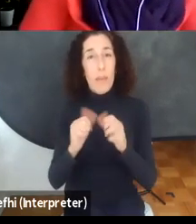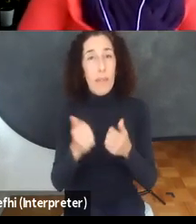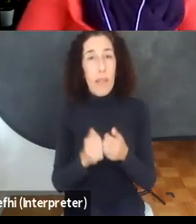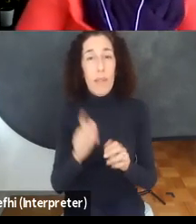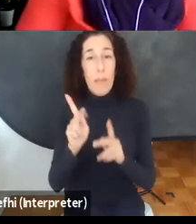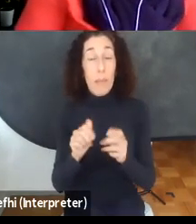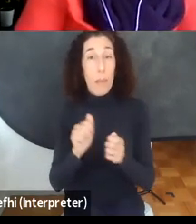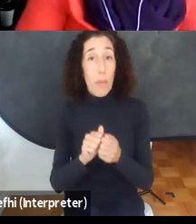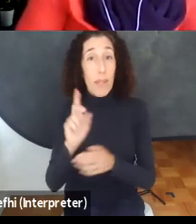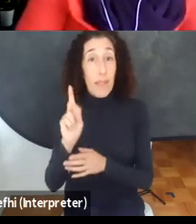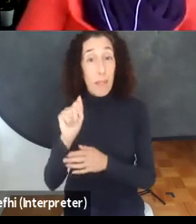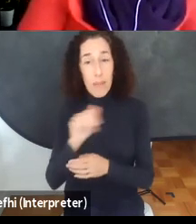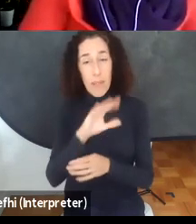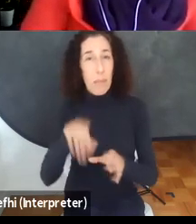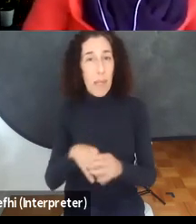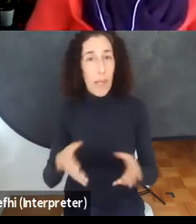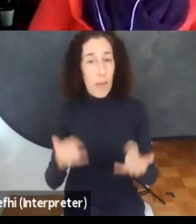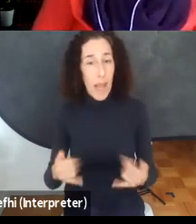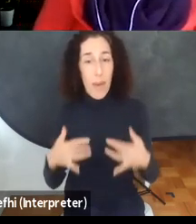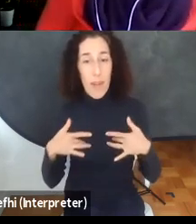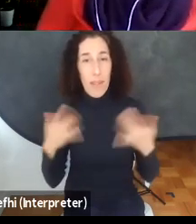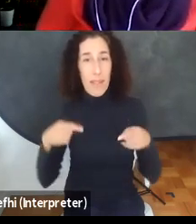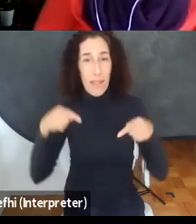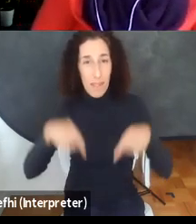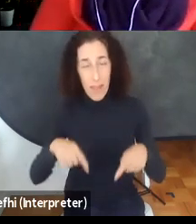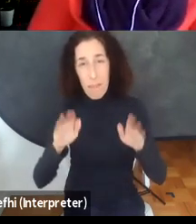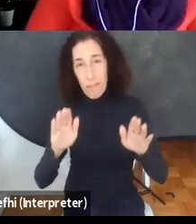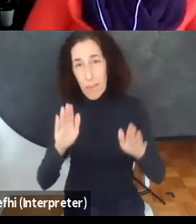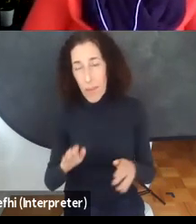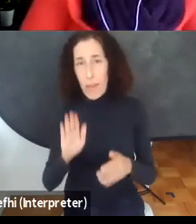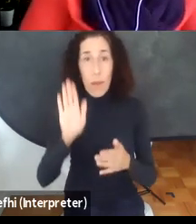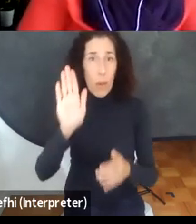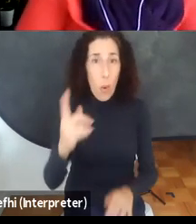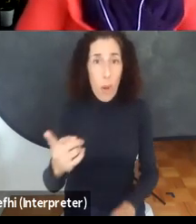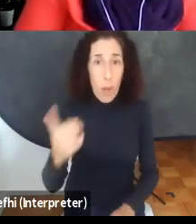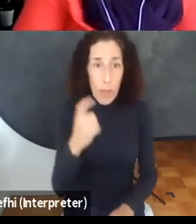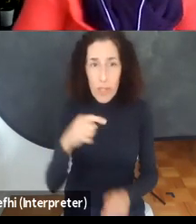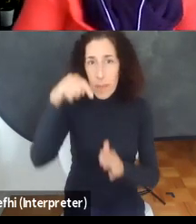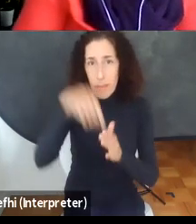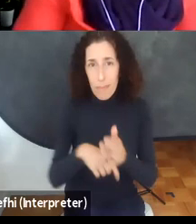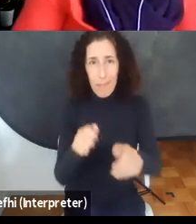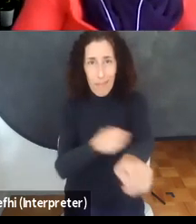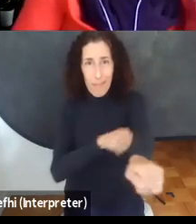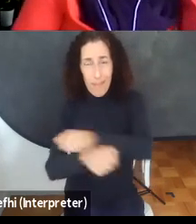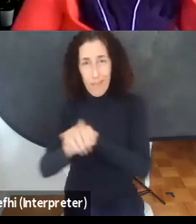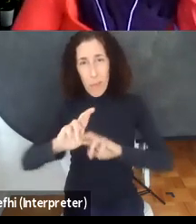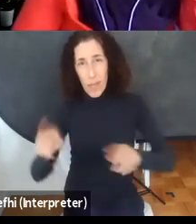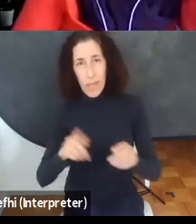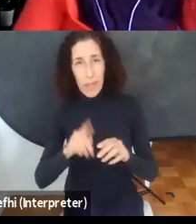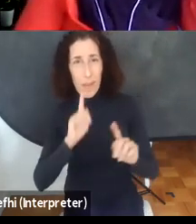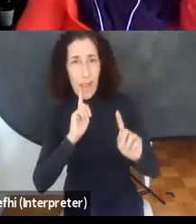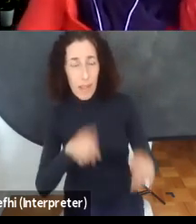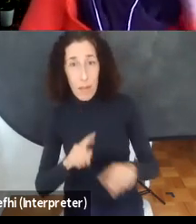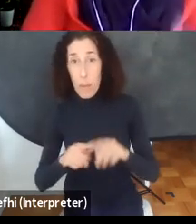today's event. To get into this question, I think one, the fact that we are having to highlight the